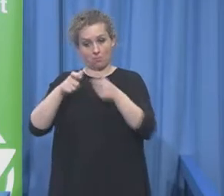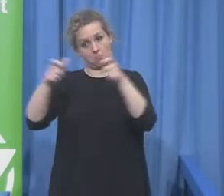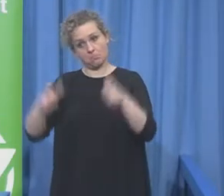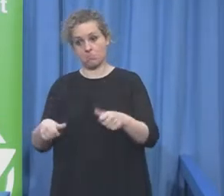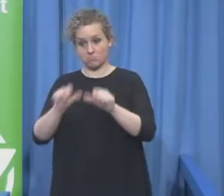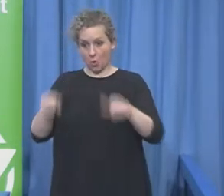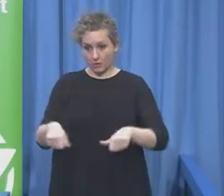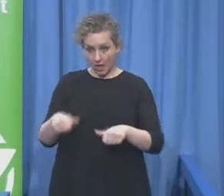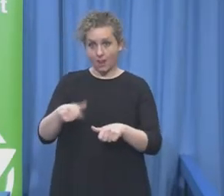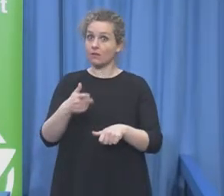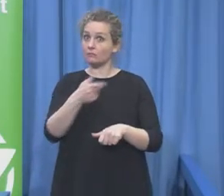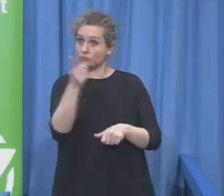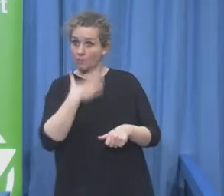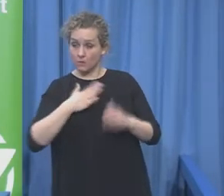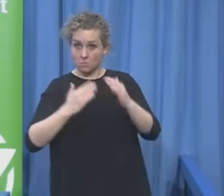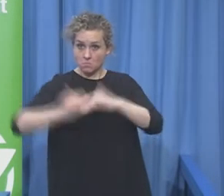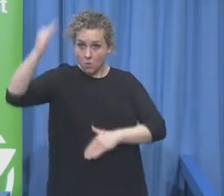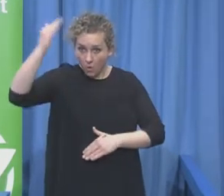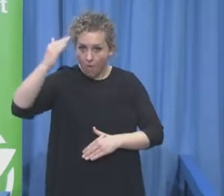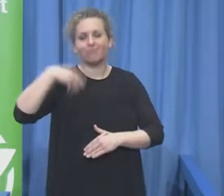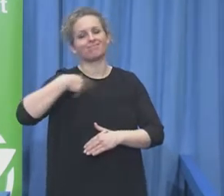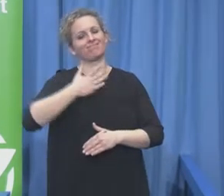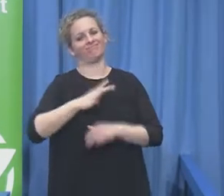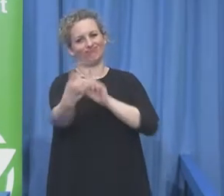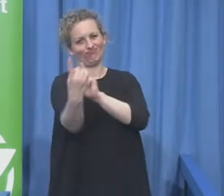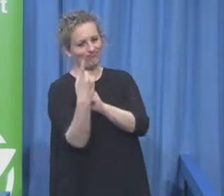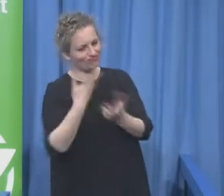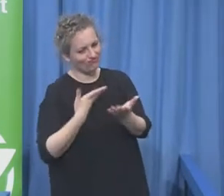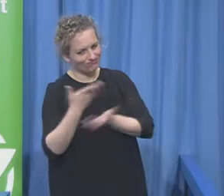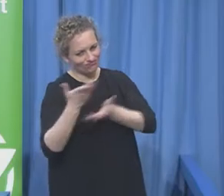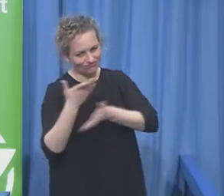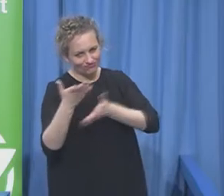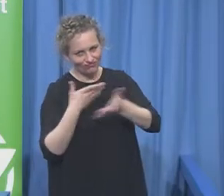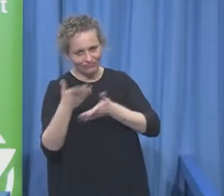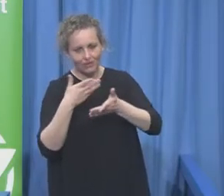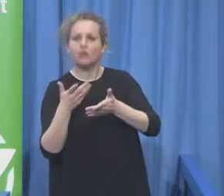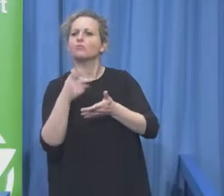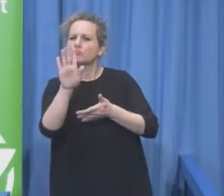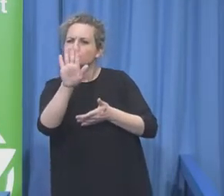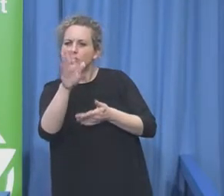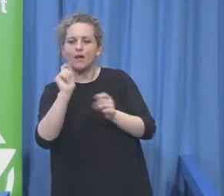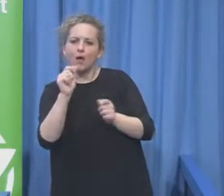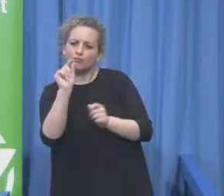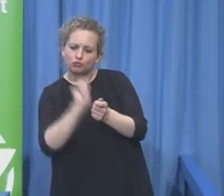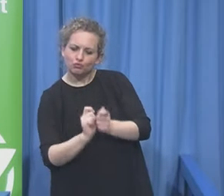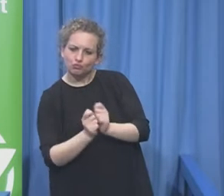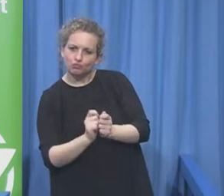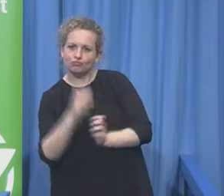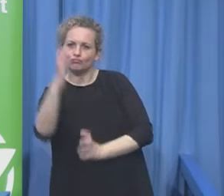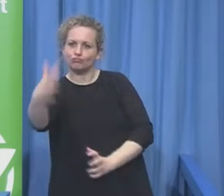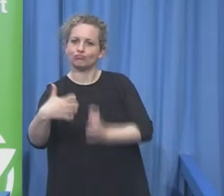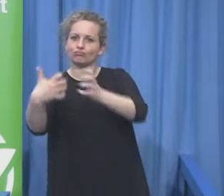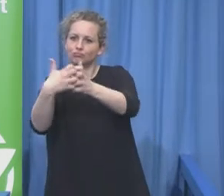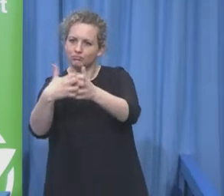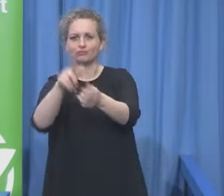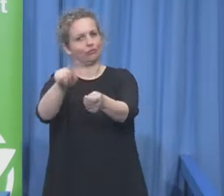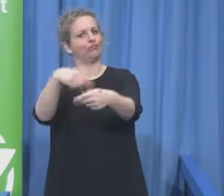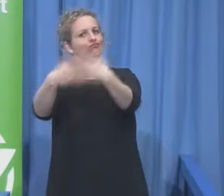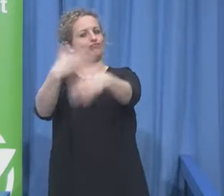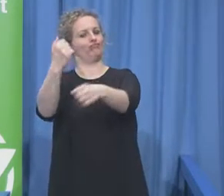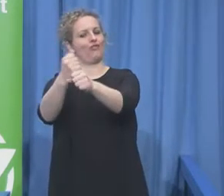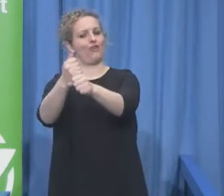that way. And also now scaling up to different places and trying to reach the most vulnerable people with disability to the best solutions.